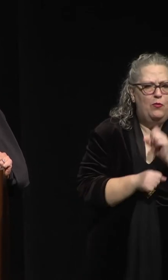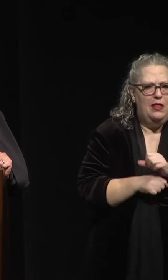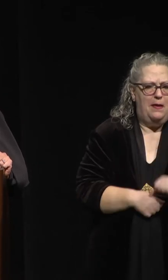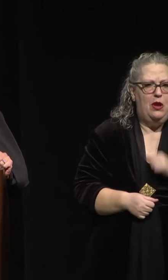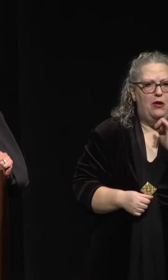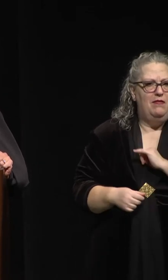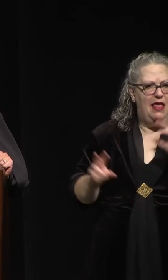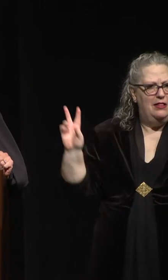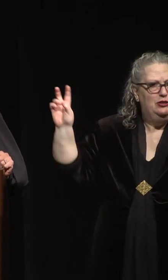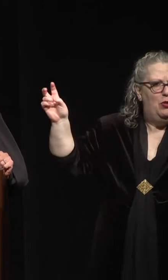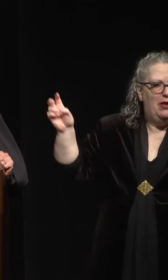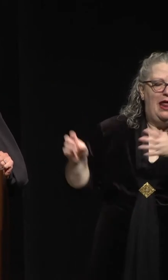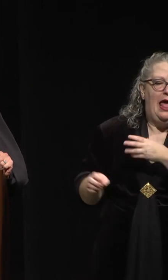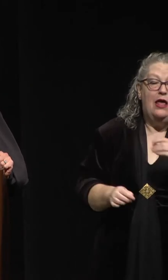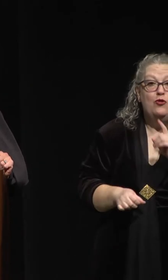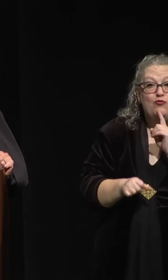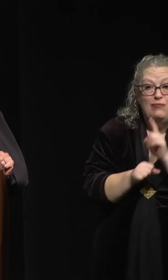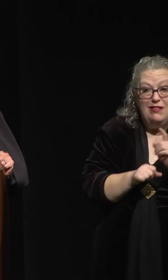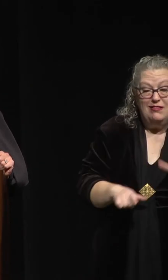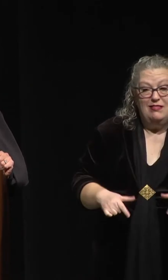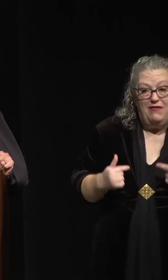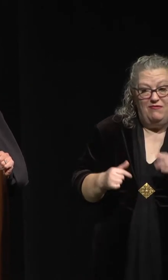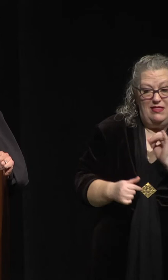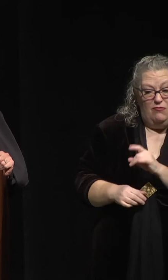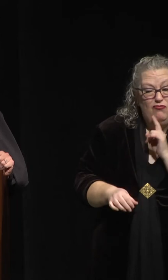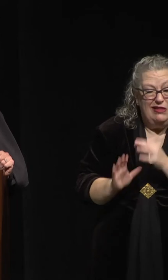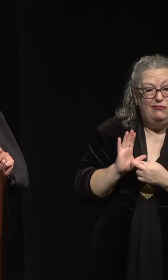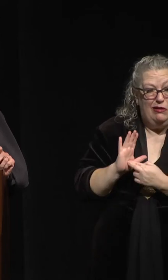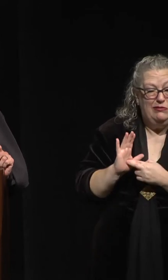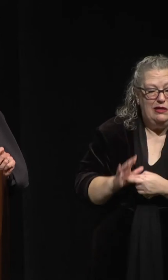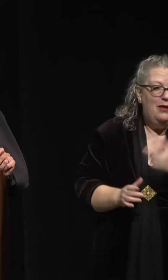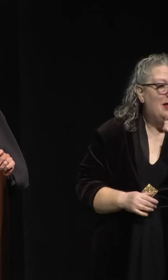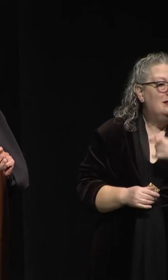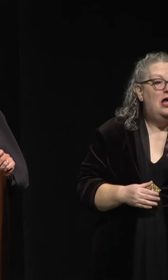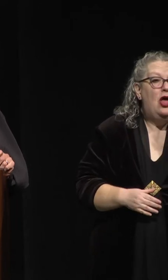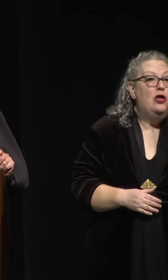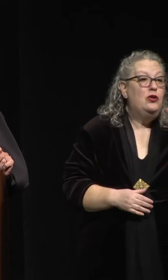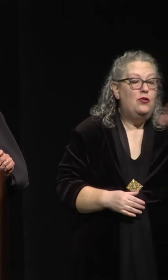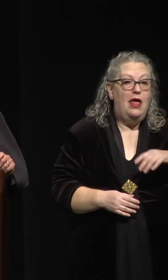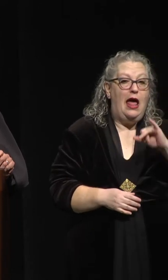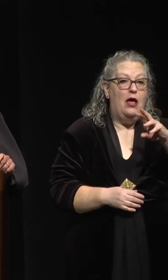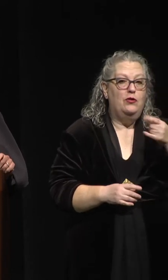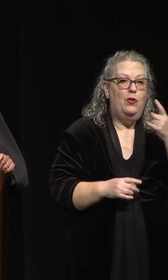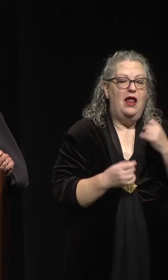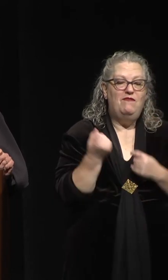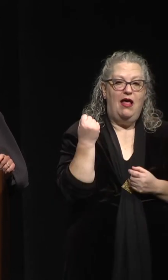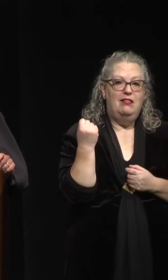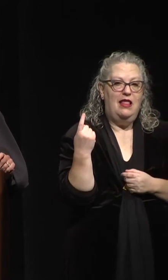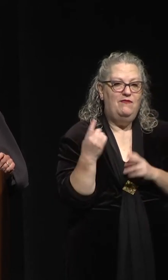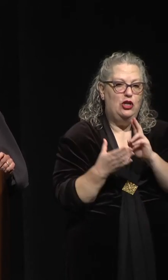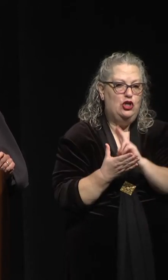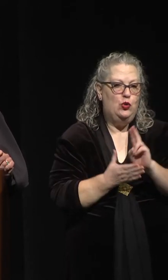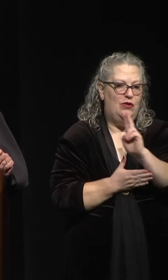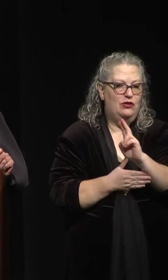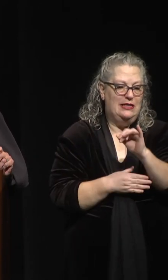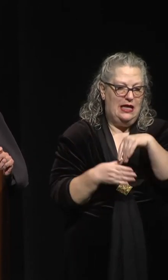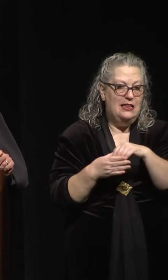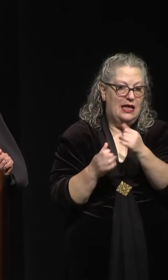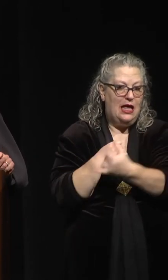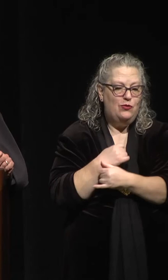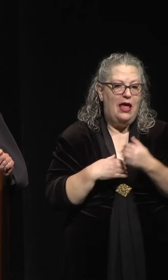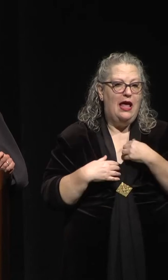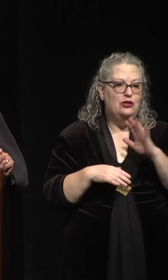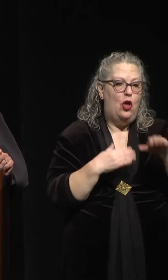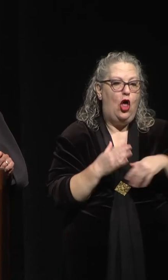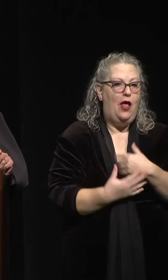of this slogan and the reality it represents. Because did you know that Iowa is just one of 11 universities in the country that has